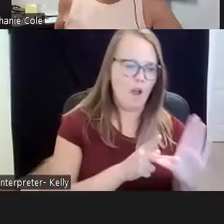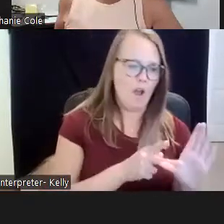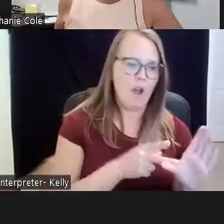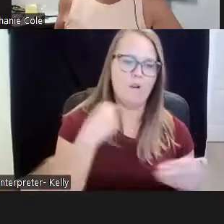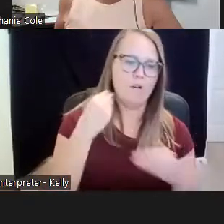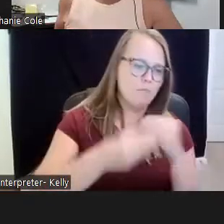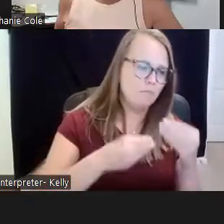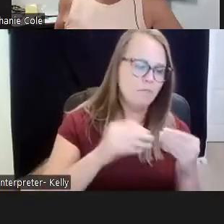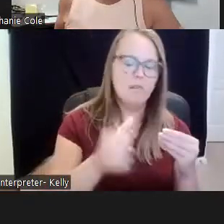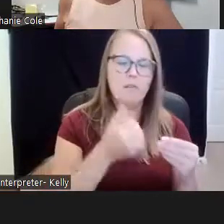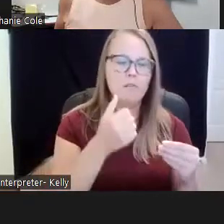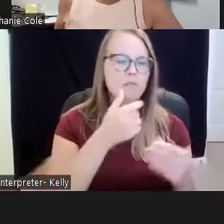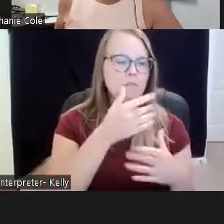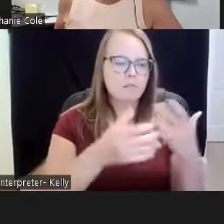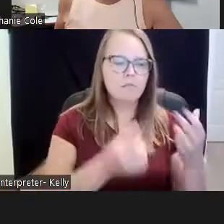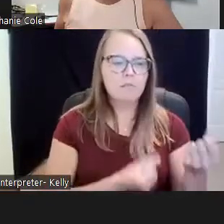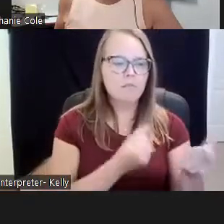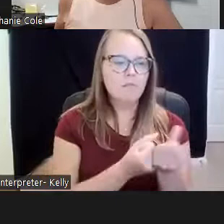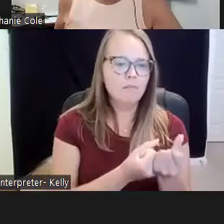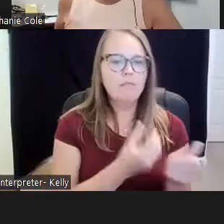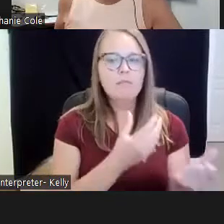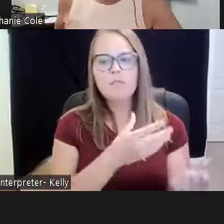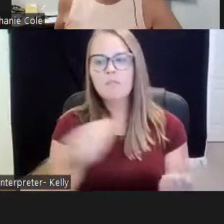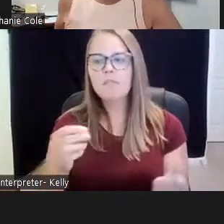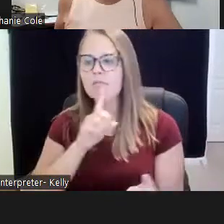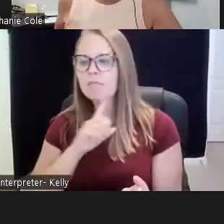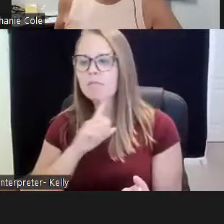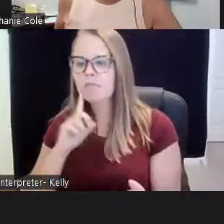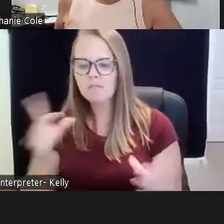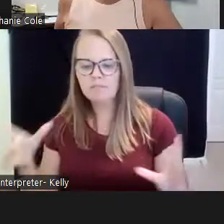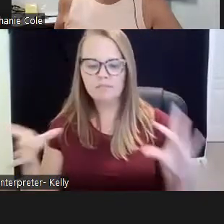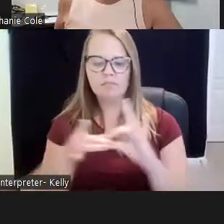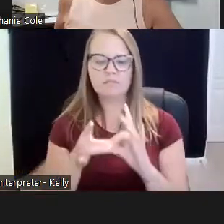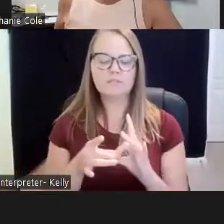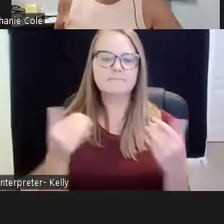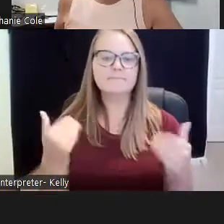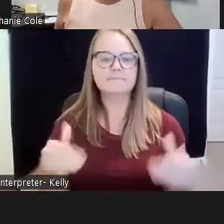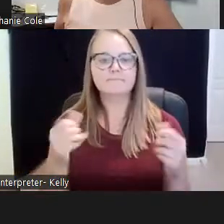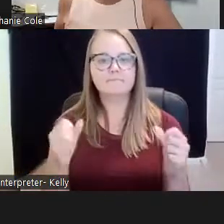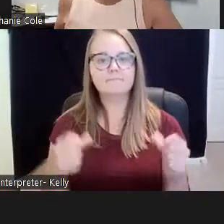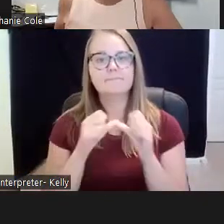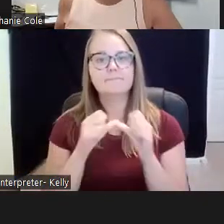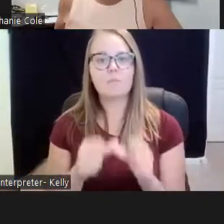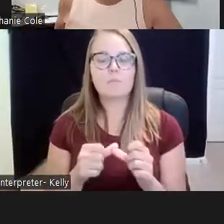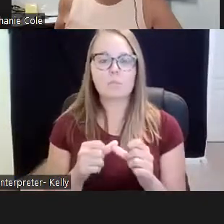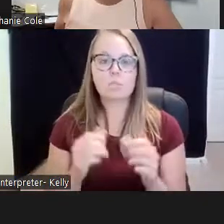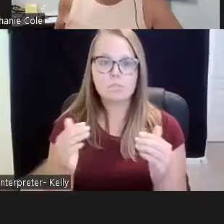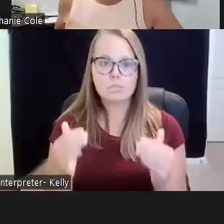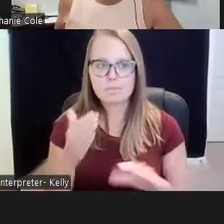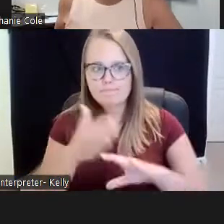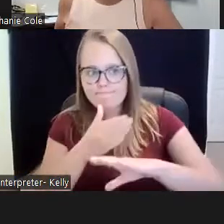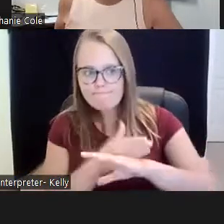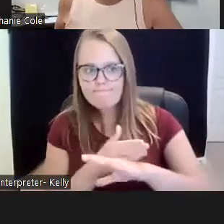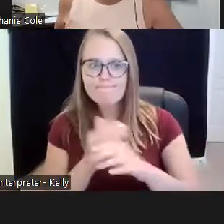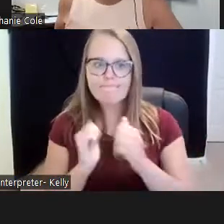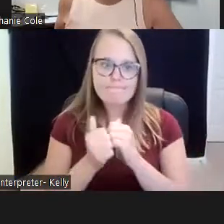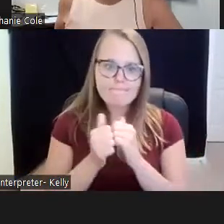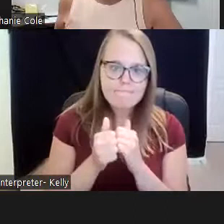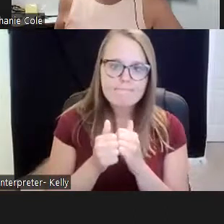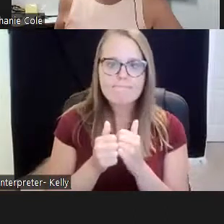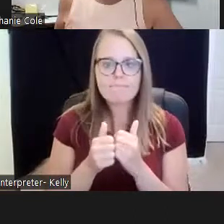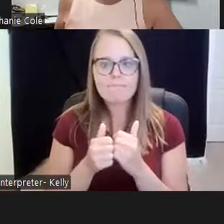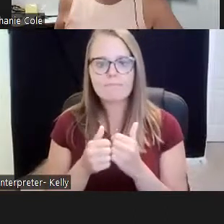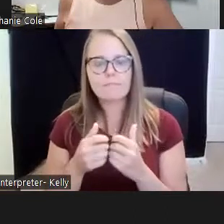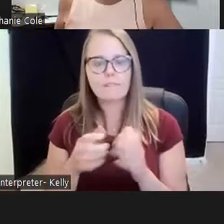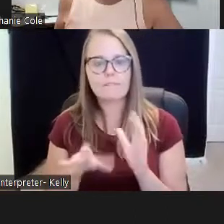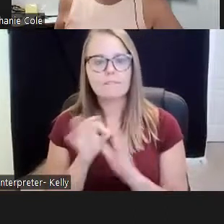other social support interventions and loneliness, and then to be continuing to raise the bar to find those health partners who